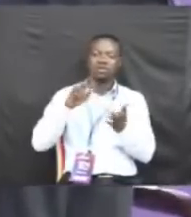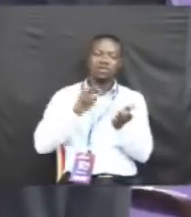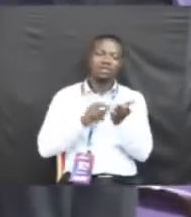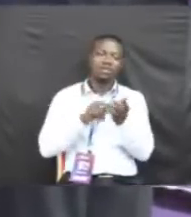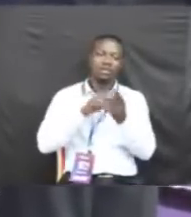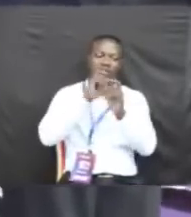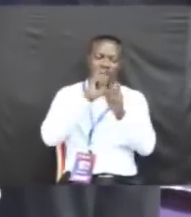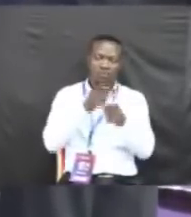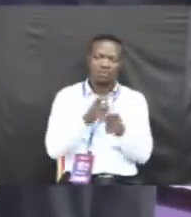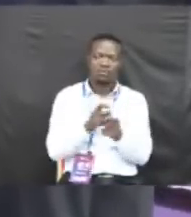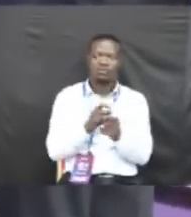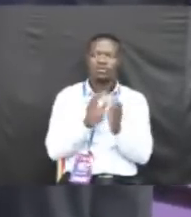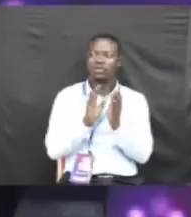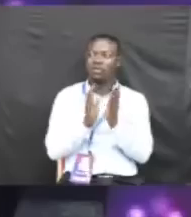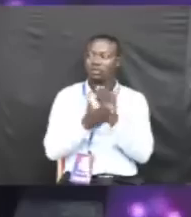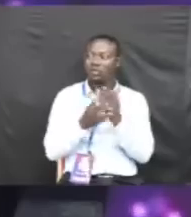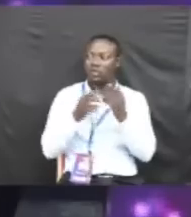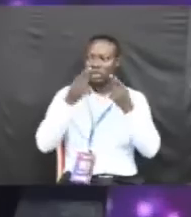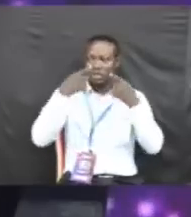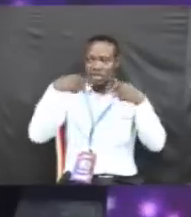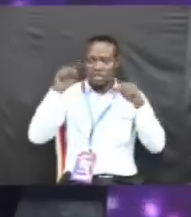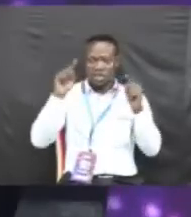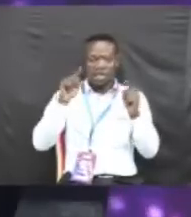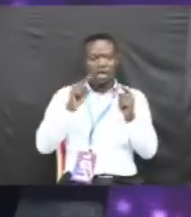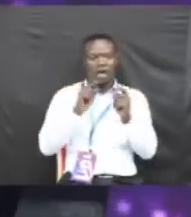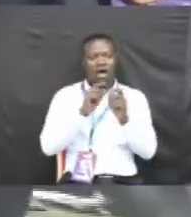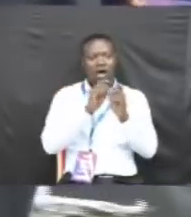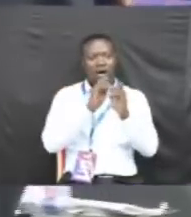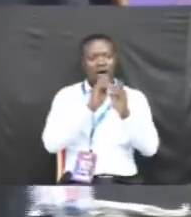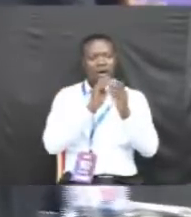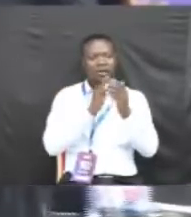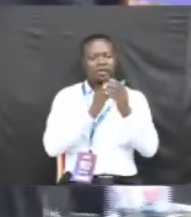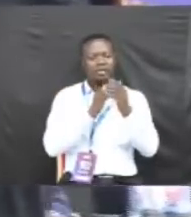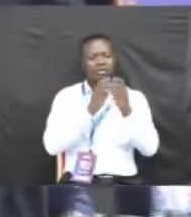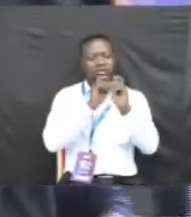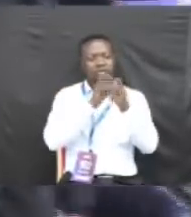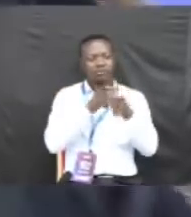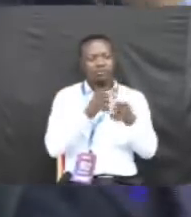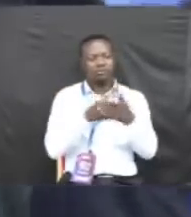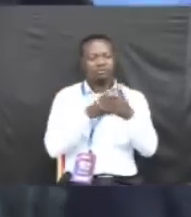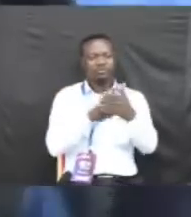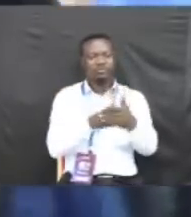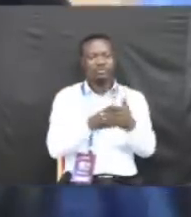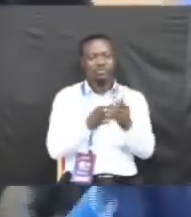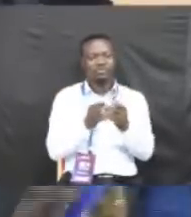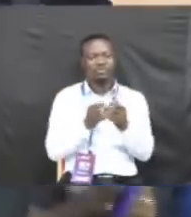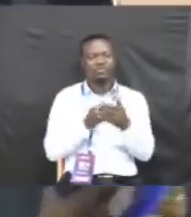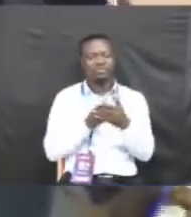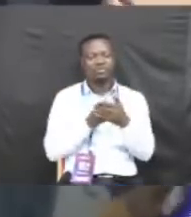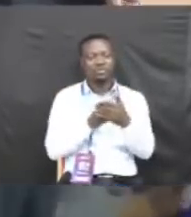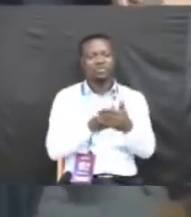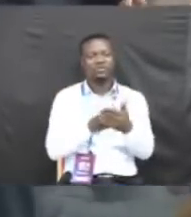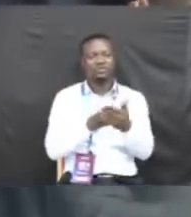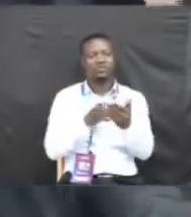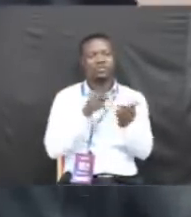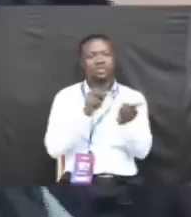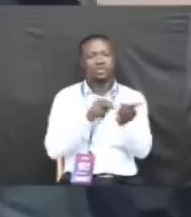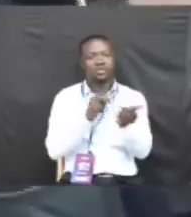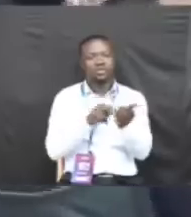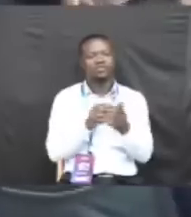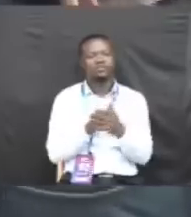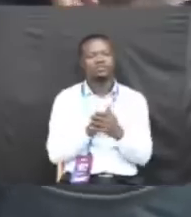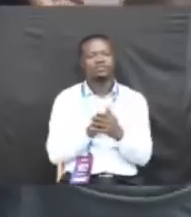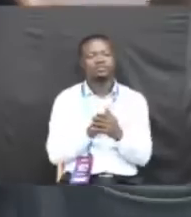nurse award by the excellence award for leadership and governance in nursing and midriffy.